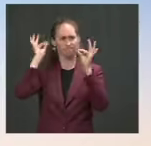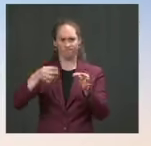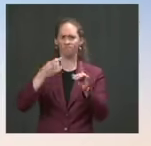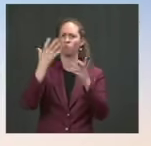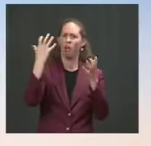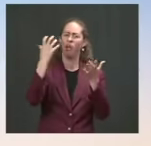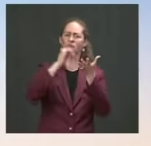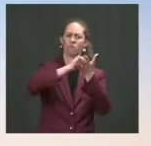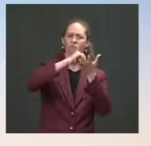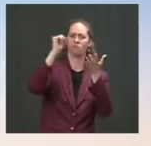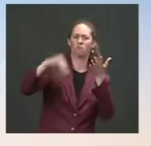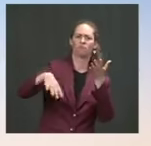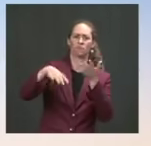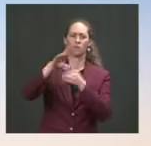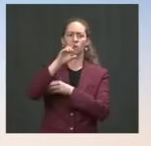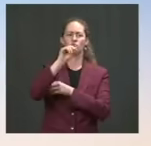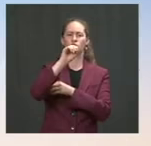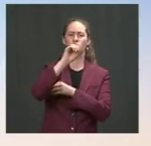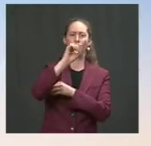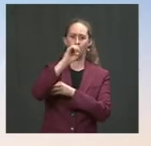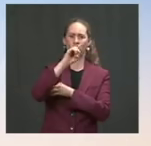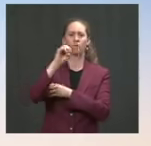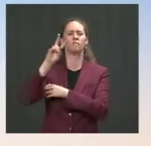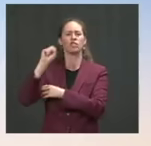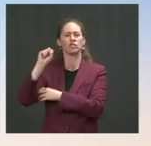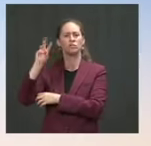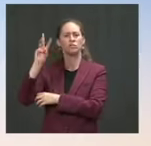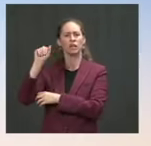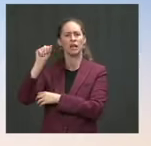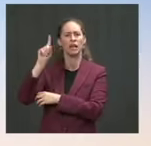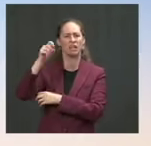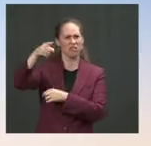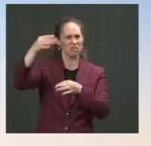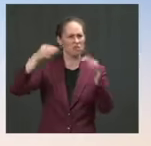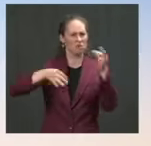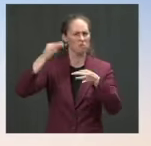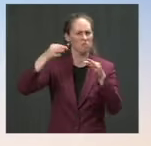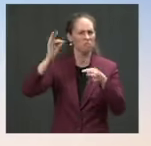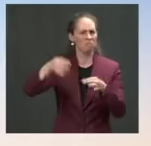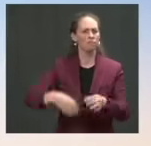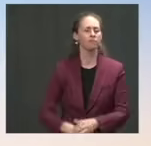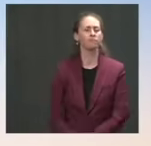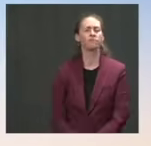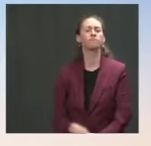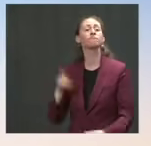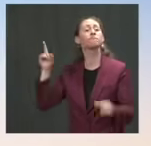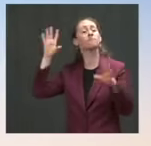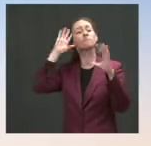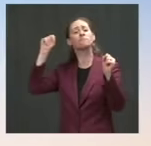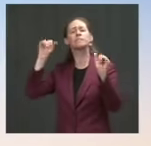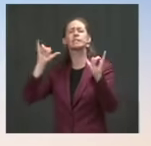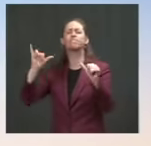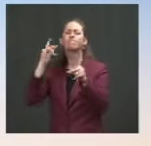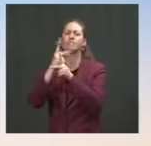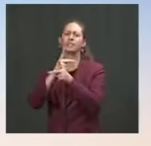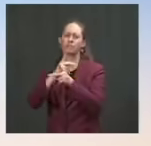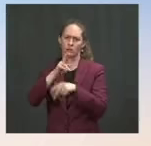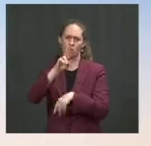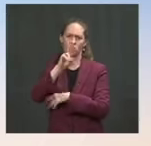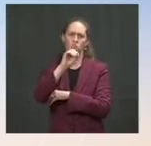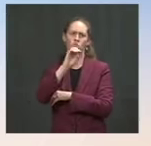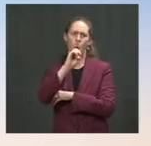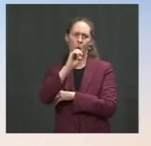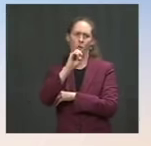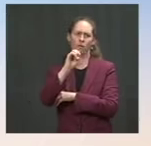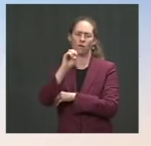are prominent support we are supporters the president supporter of preserving roe v wade that is our position in terms of a legislator a